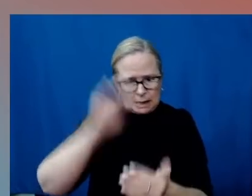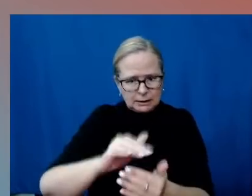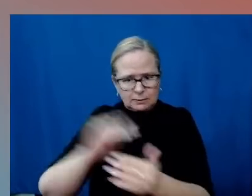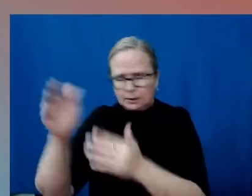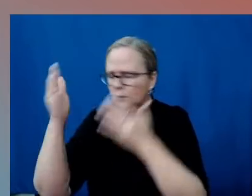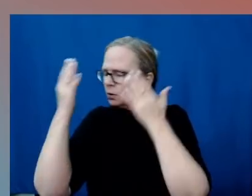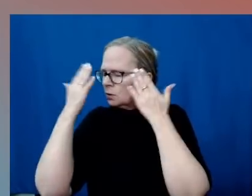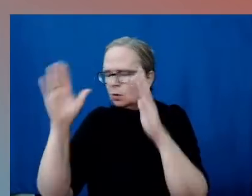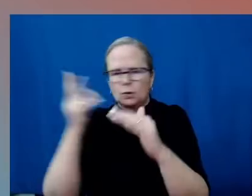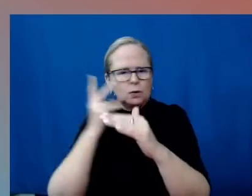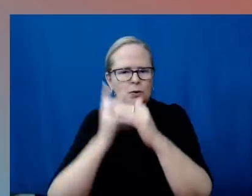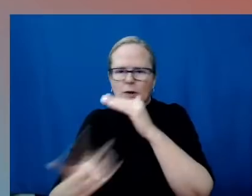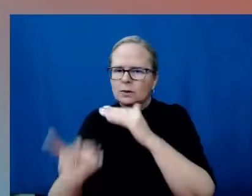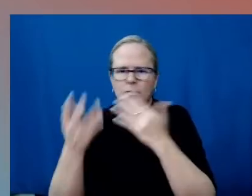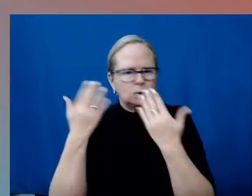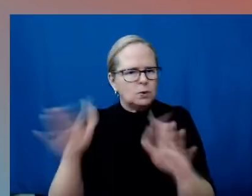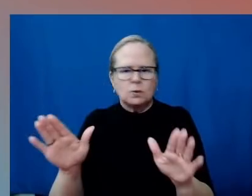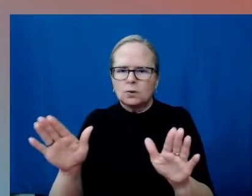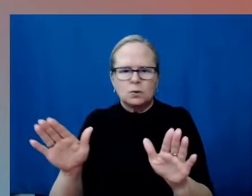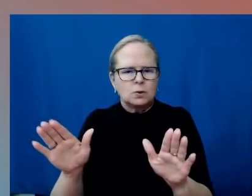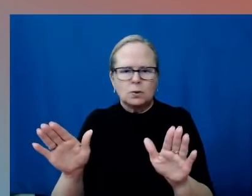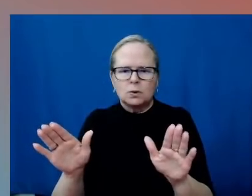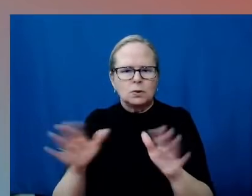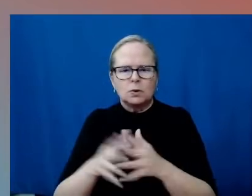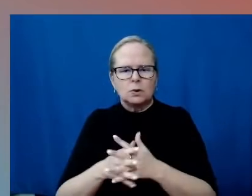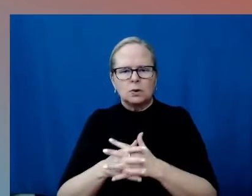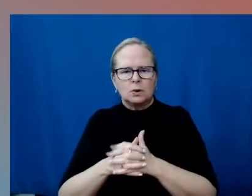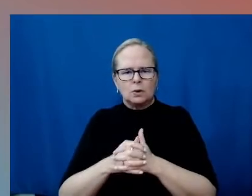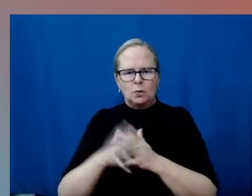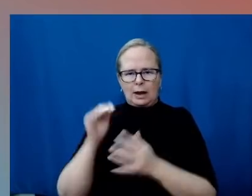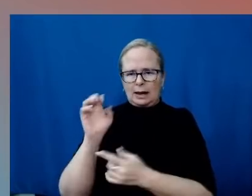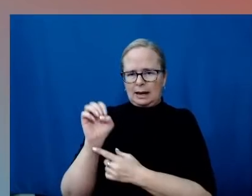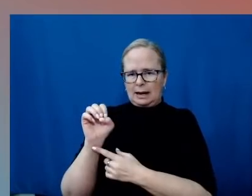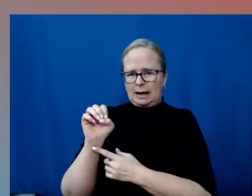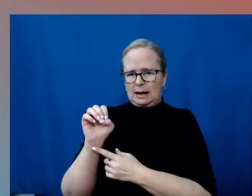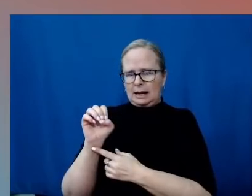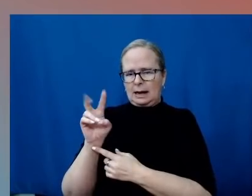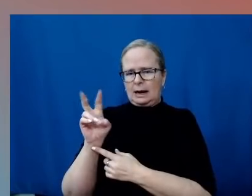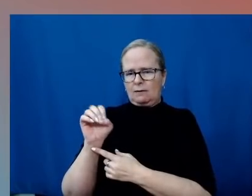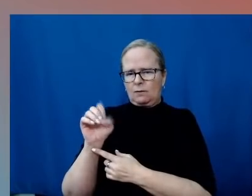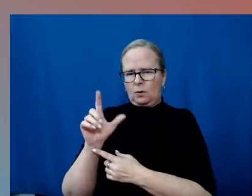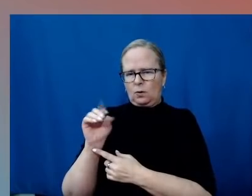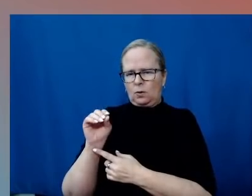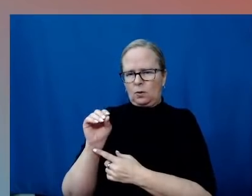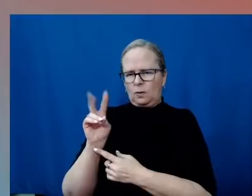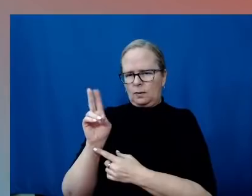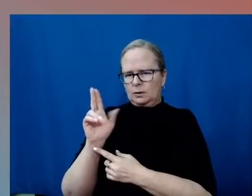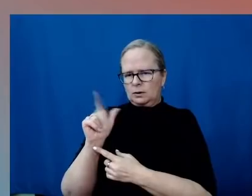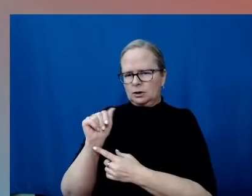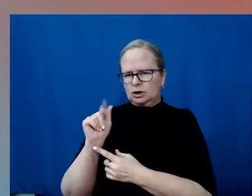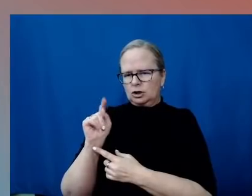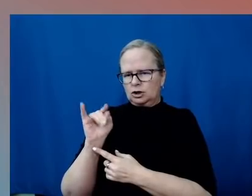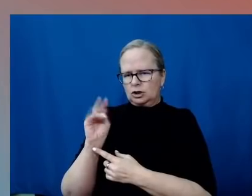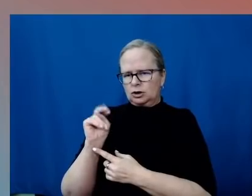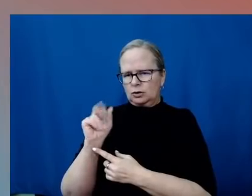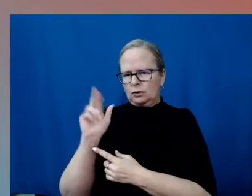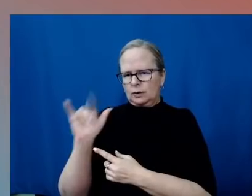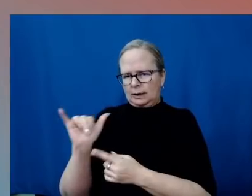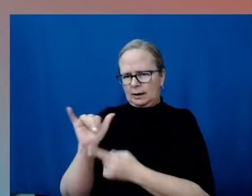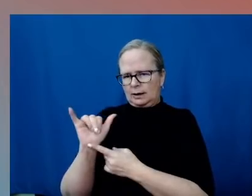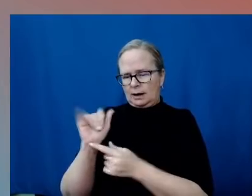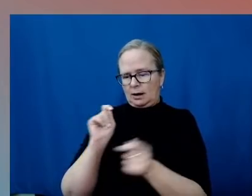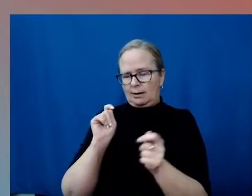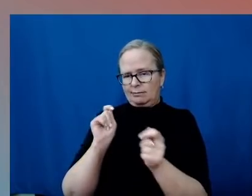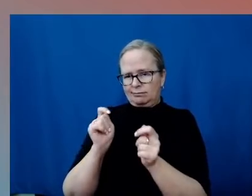know, because the evolutionary pressure doesn't work there at all. Like, because